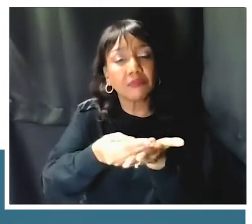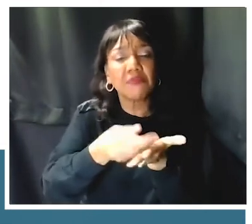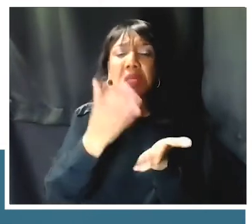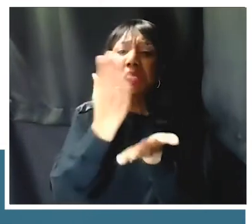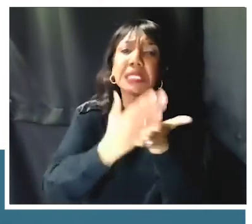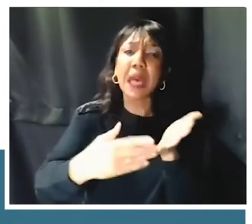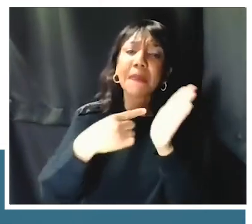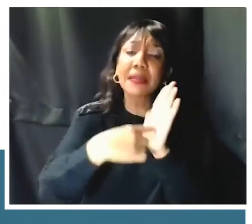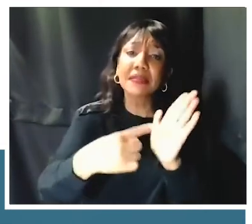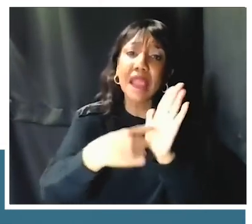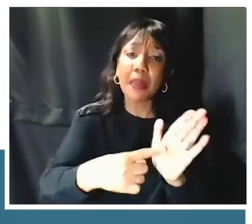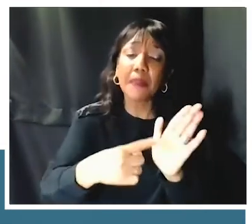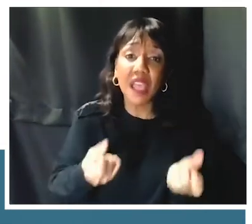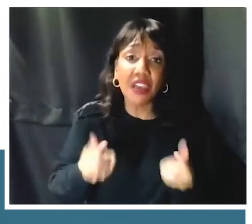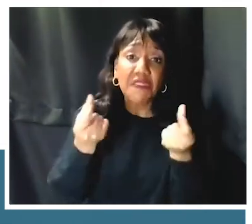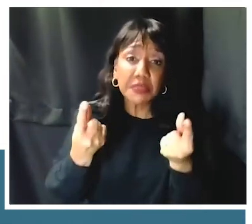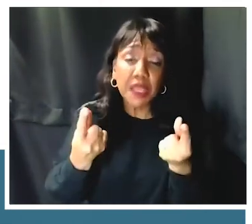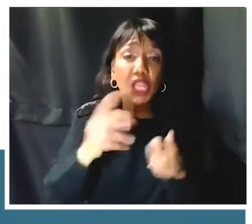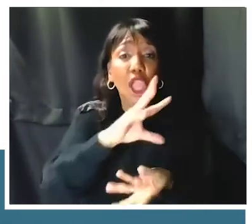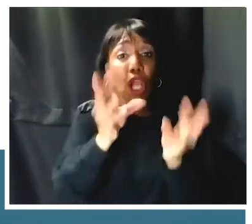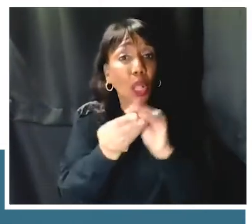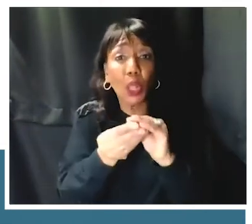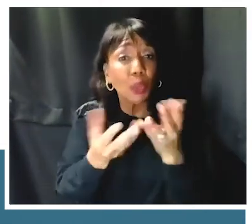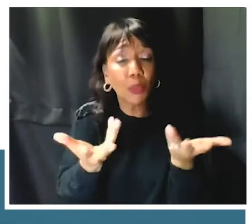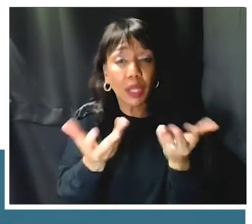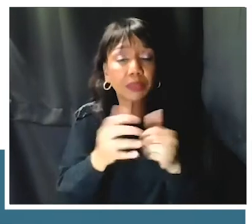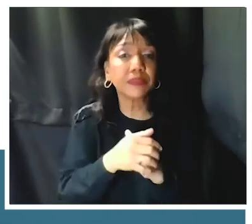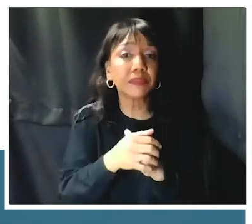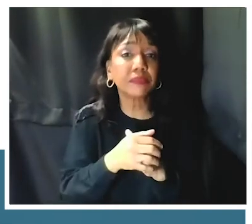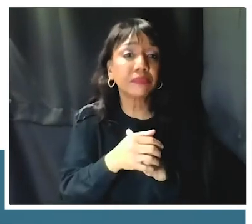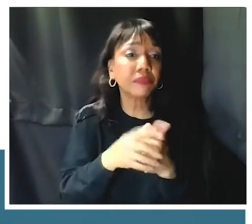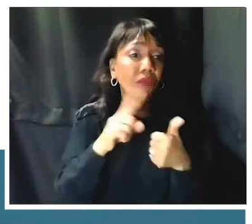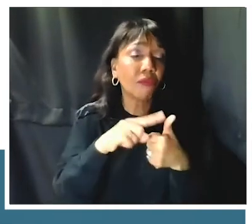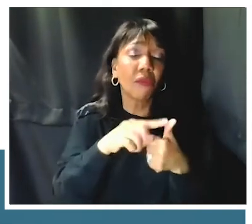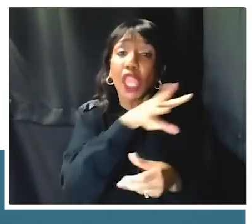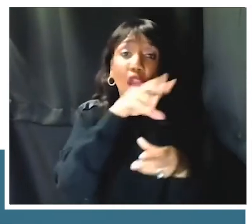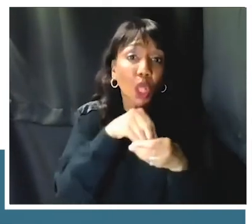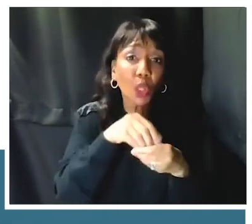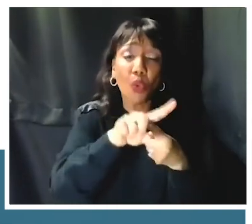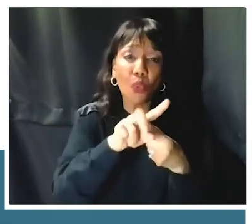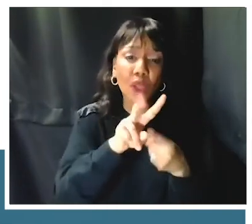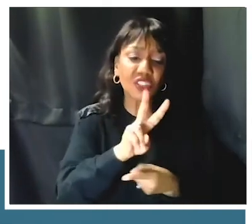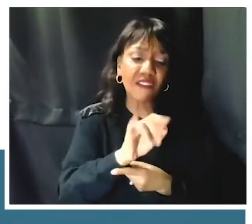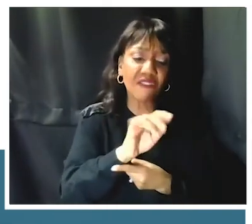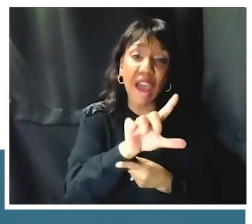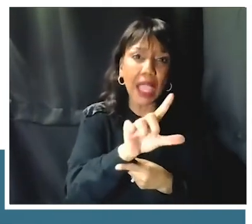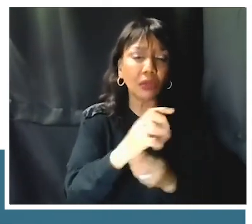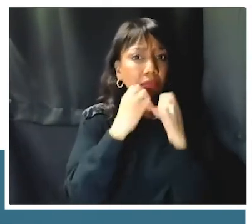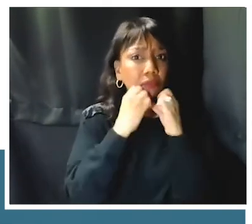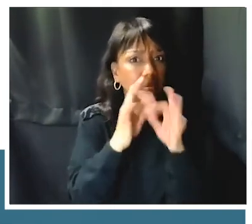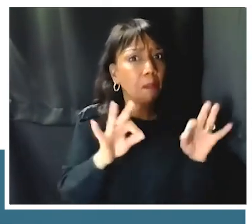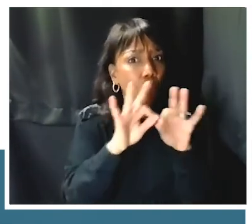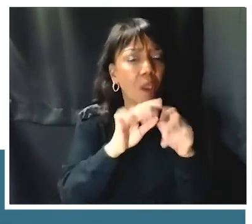Some examples of these expenses might include the following. Included in your vital expenses